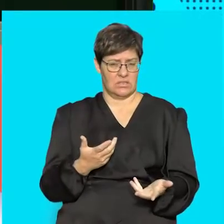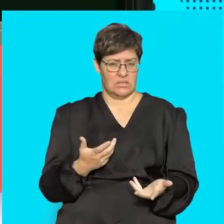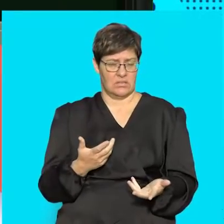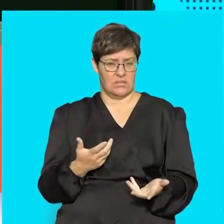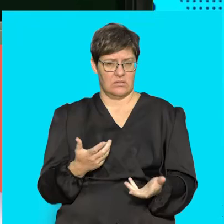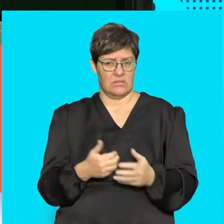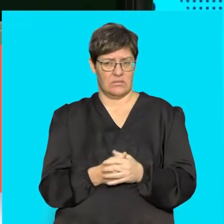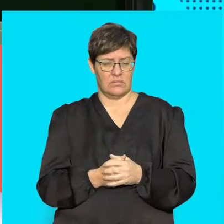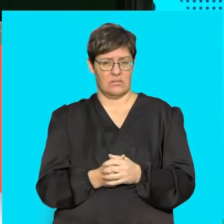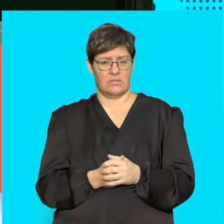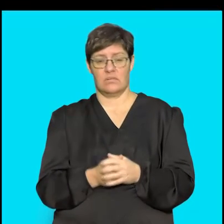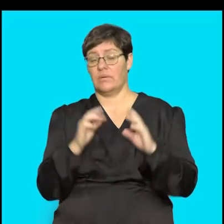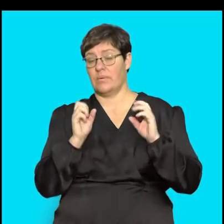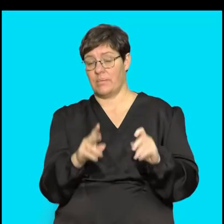reaction?